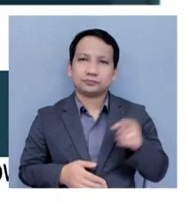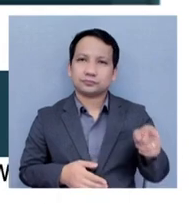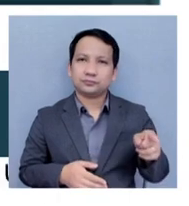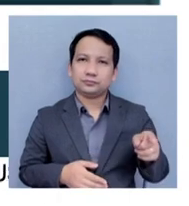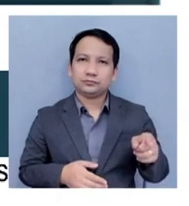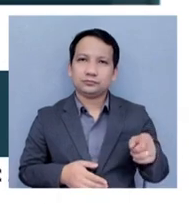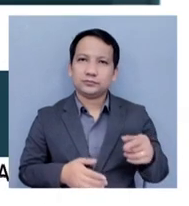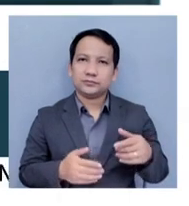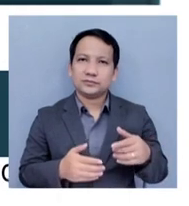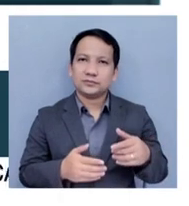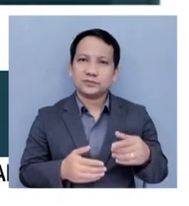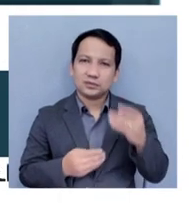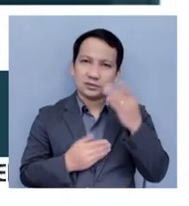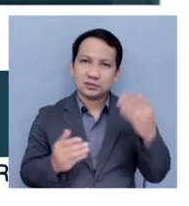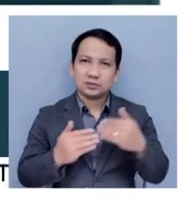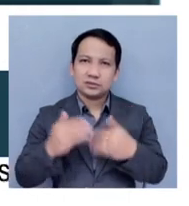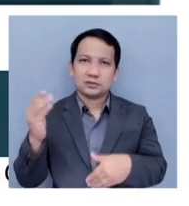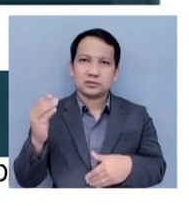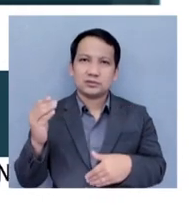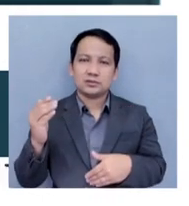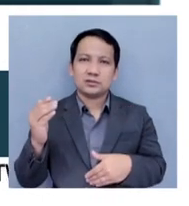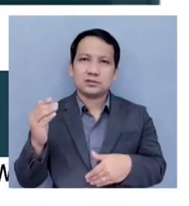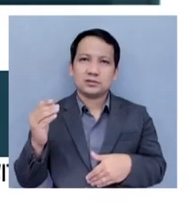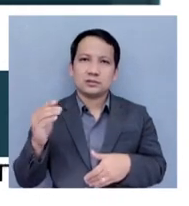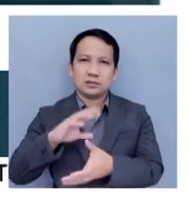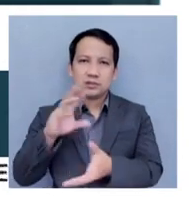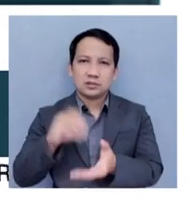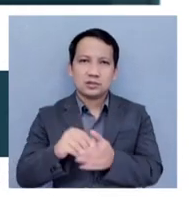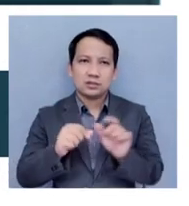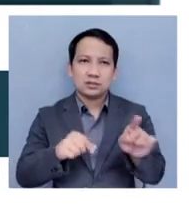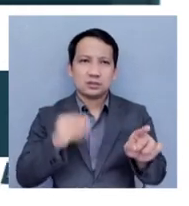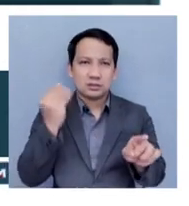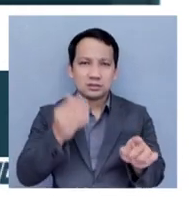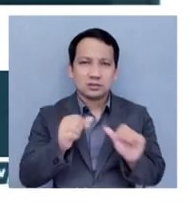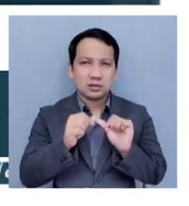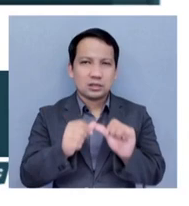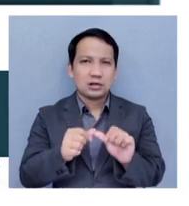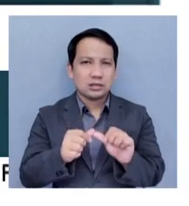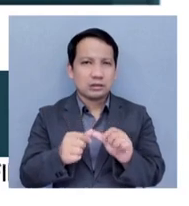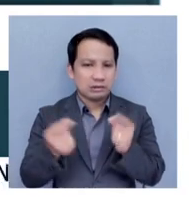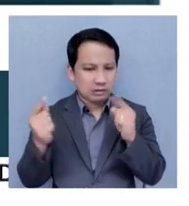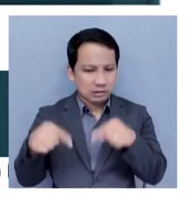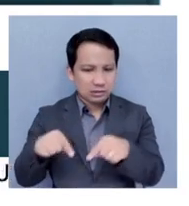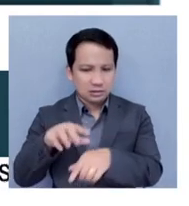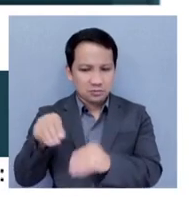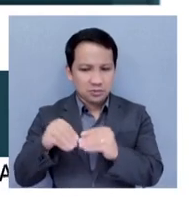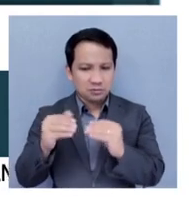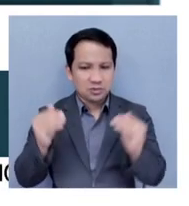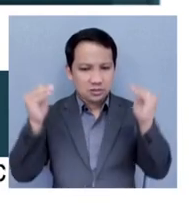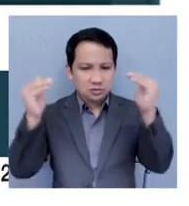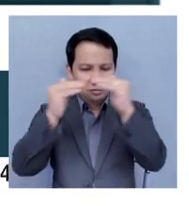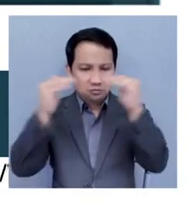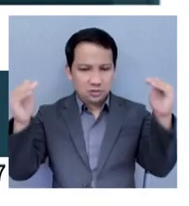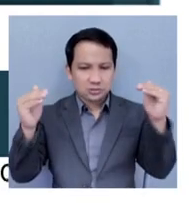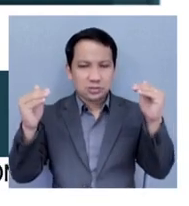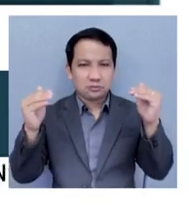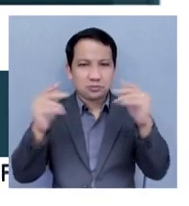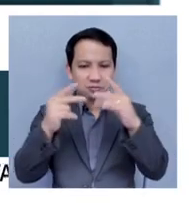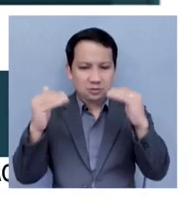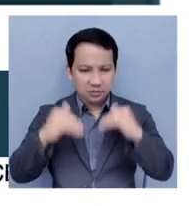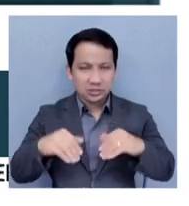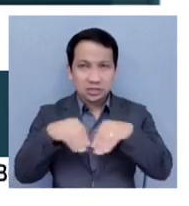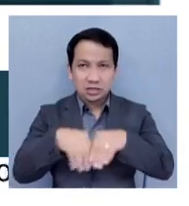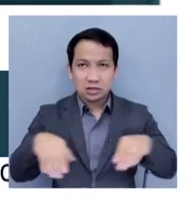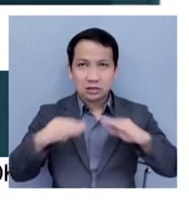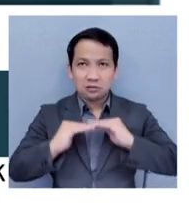as you implied it, that it is happening not just in the upper levels but in the low levels, how